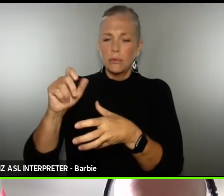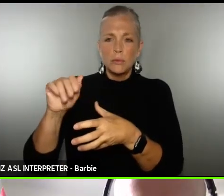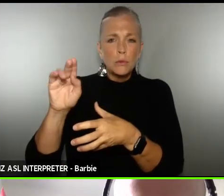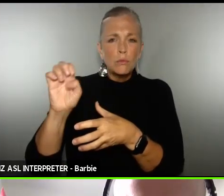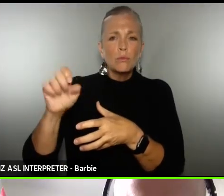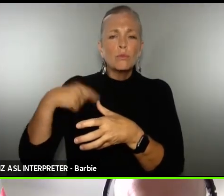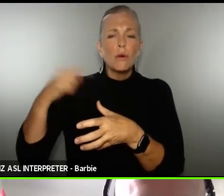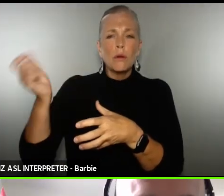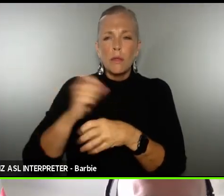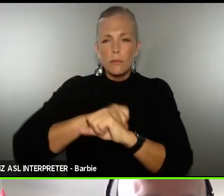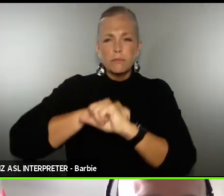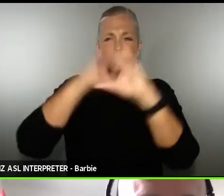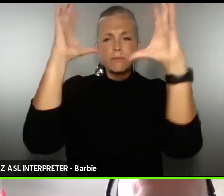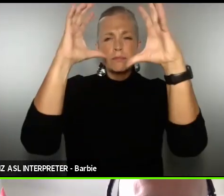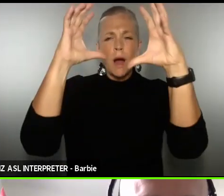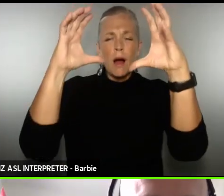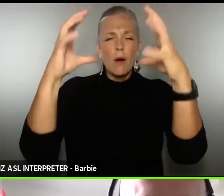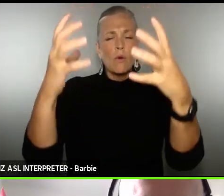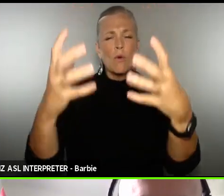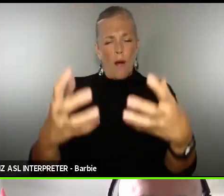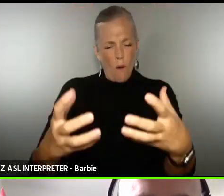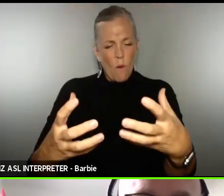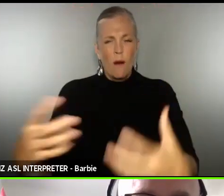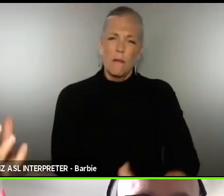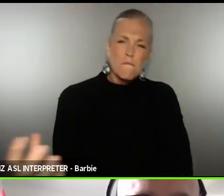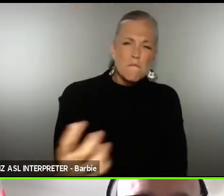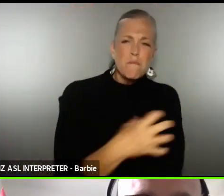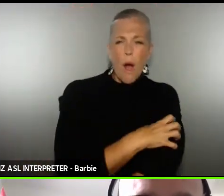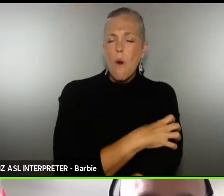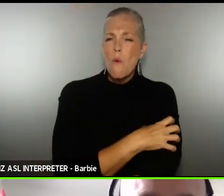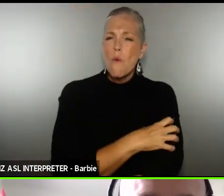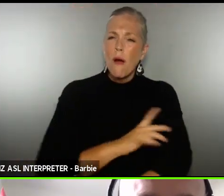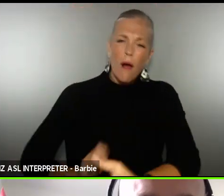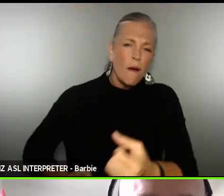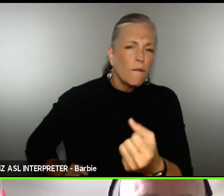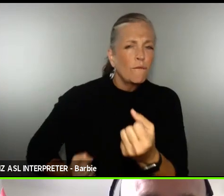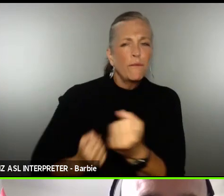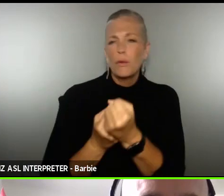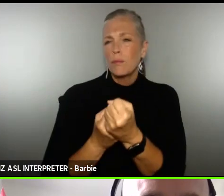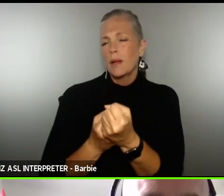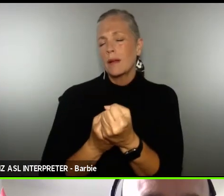really empowering and affirming, and the kind of sort of